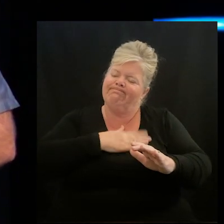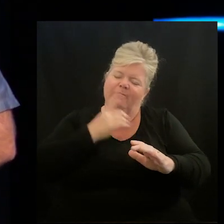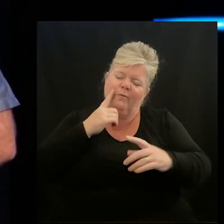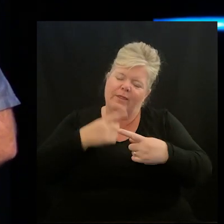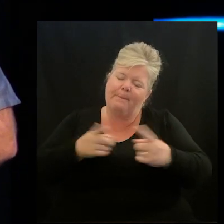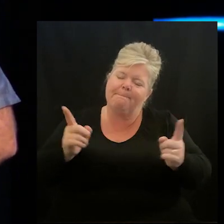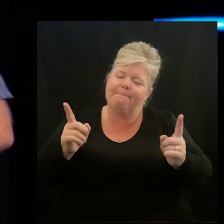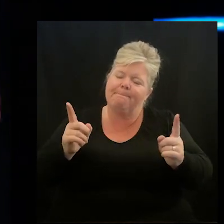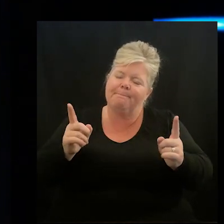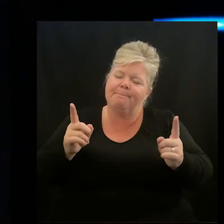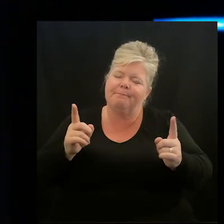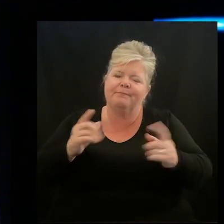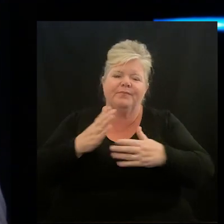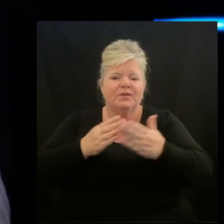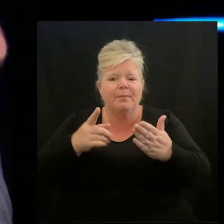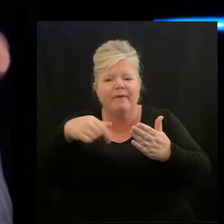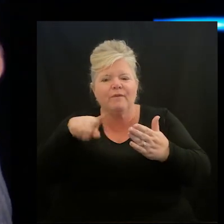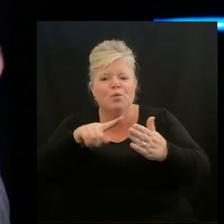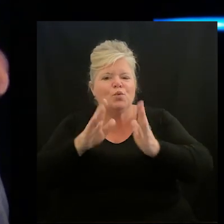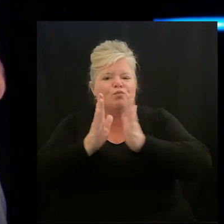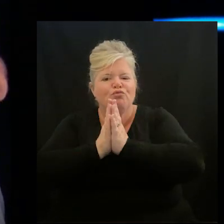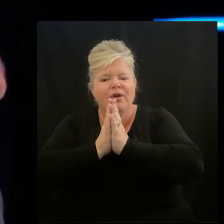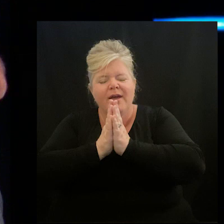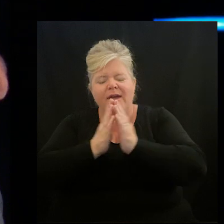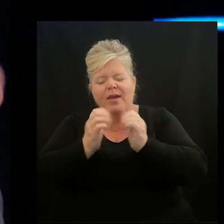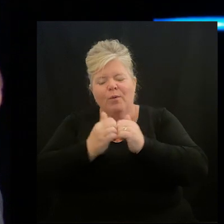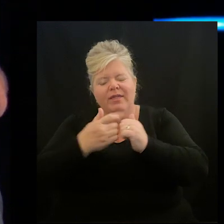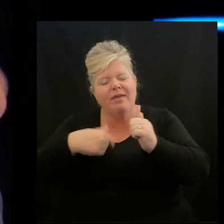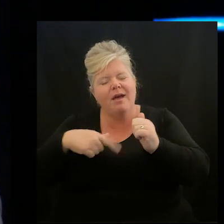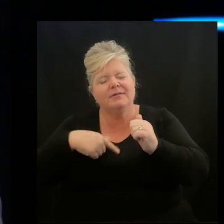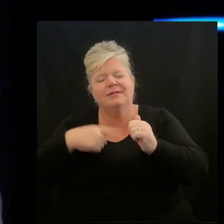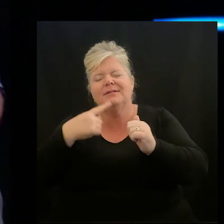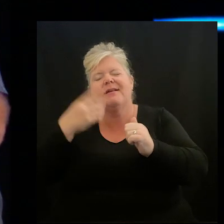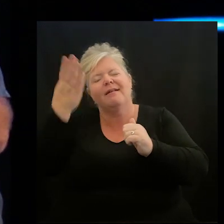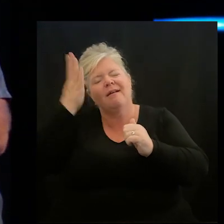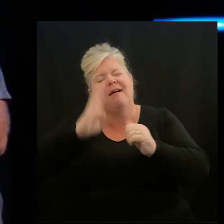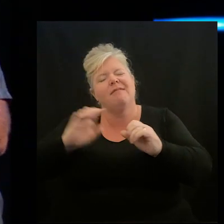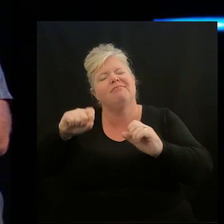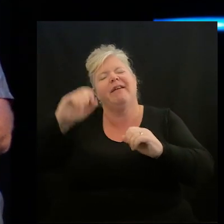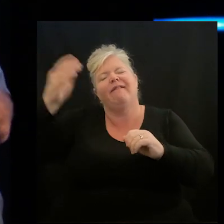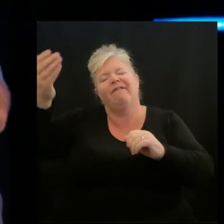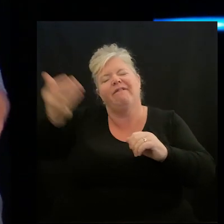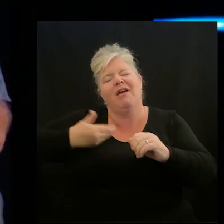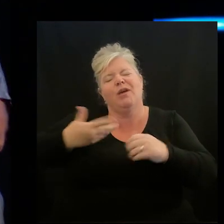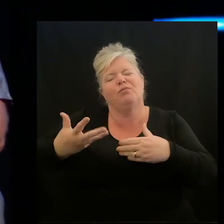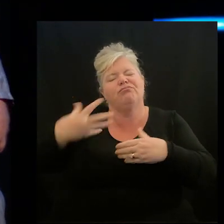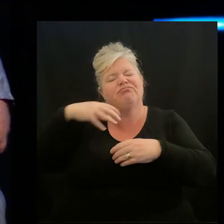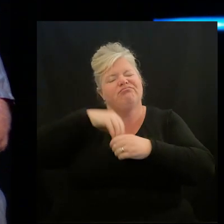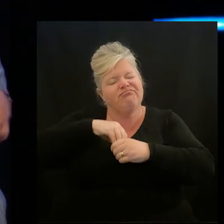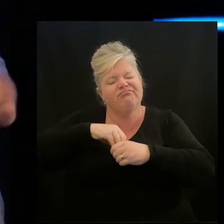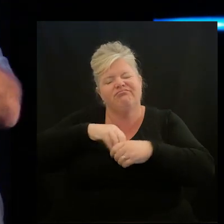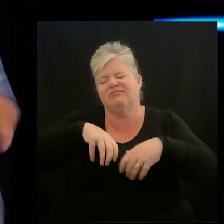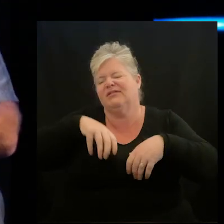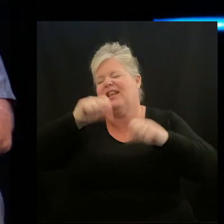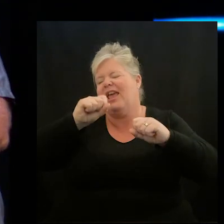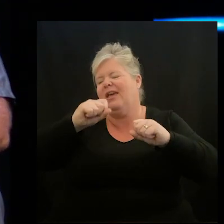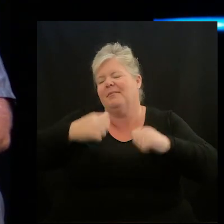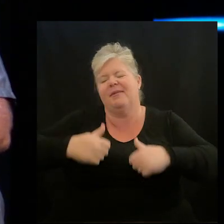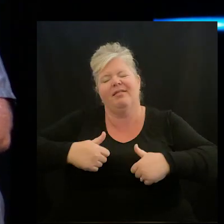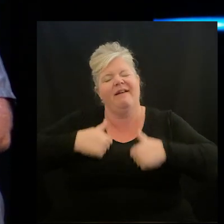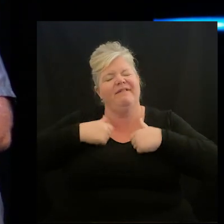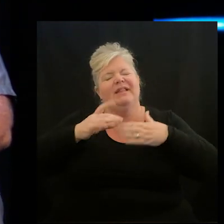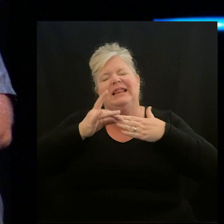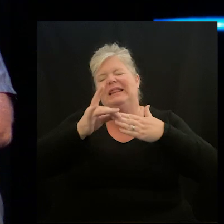way. And those of you that are praying this prayer, just say in your heart, say, "God, I invite you to come into my life, to be the Lord of my life, to lead